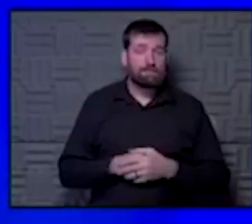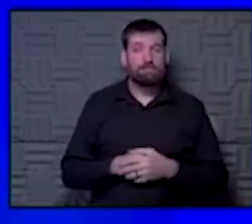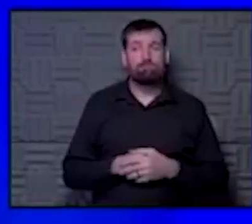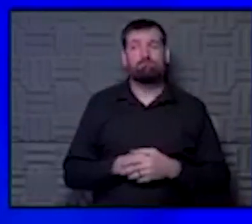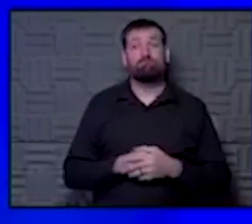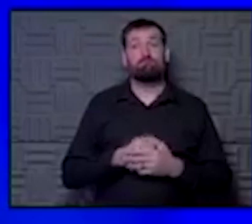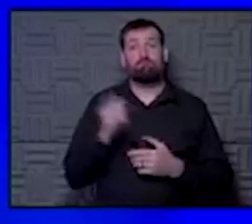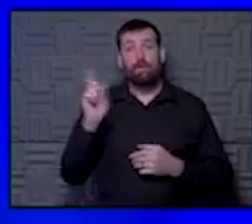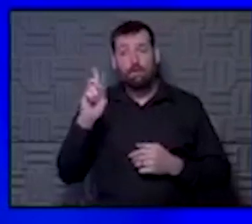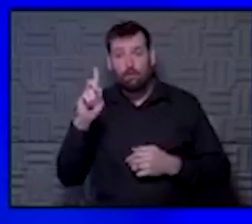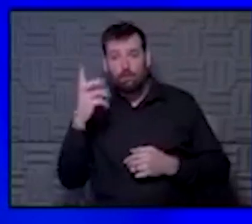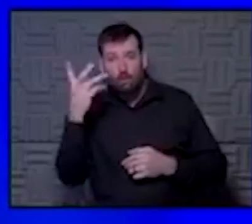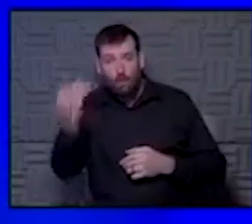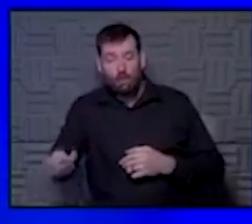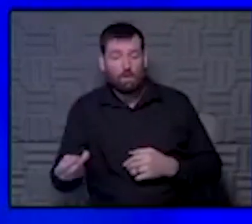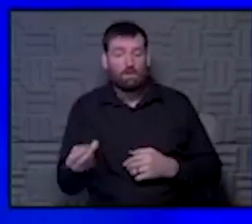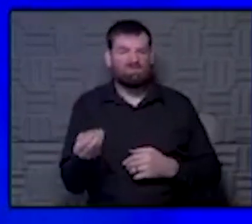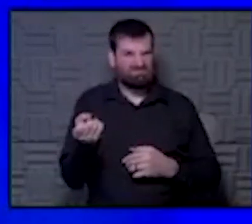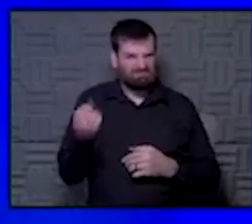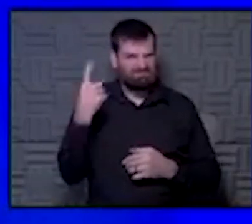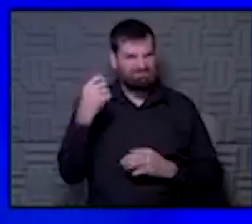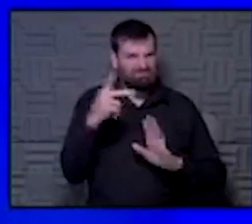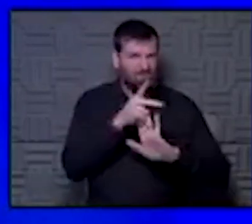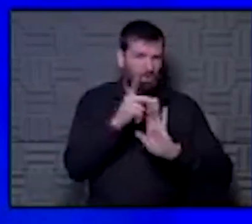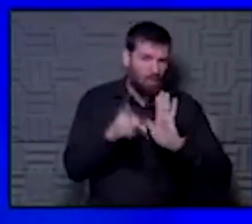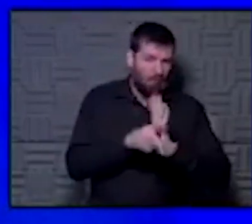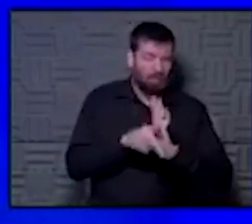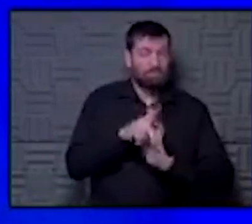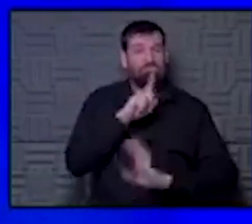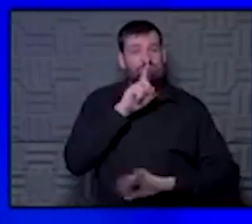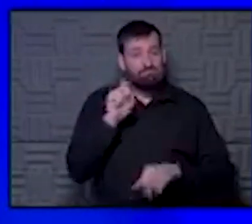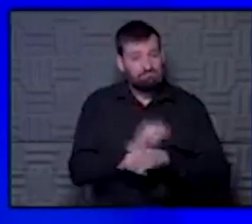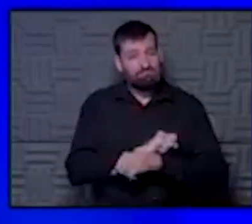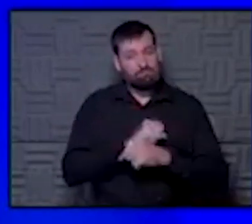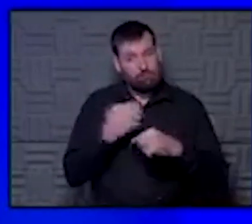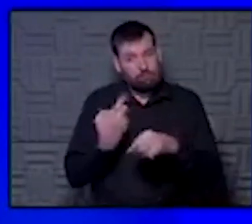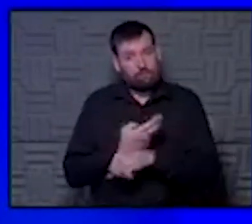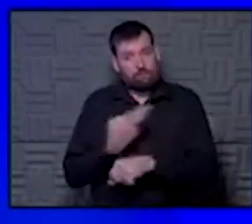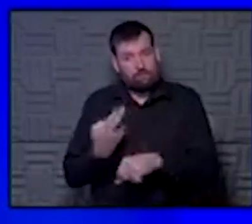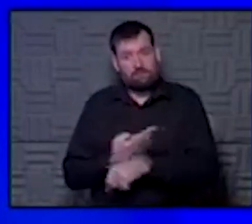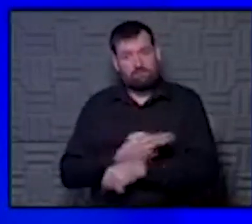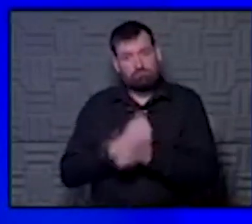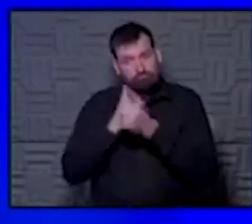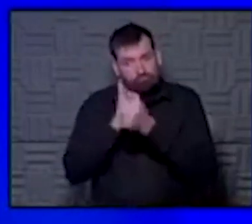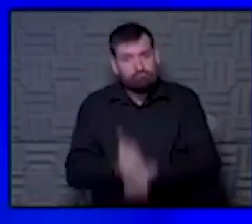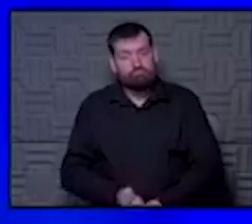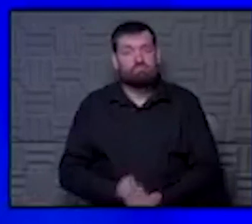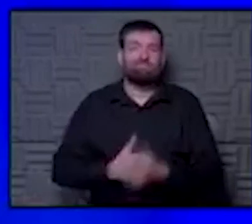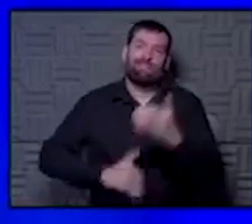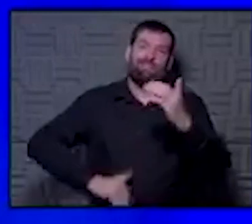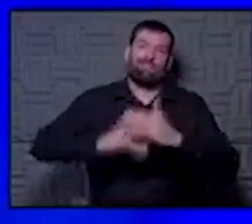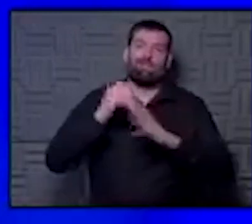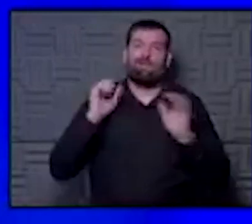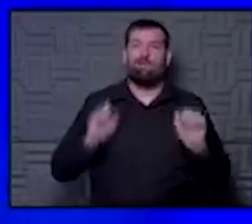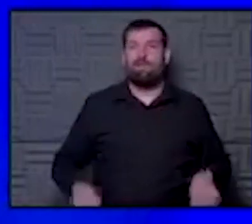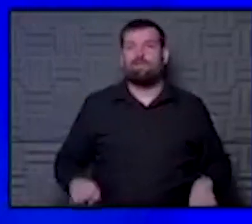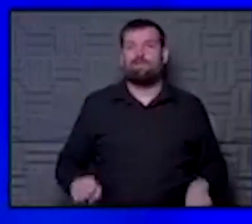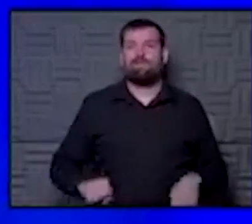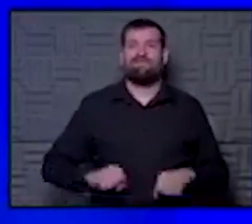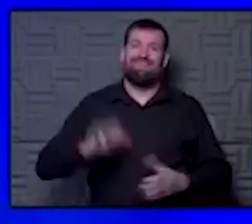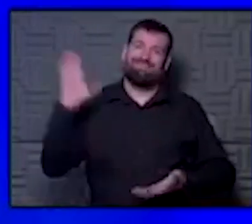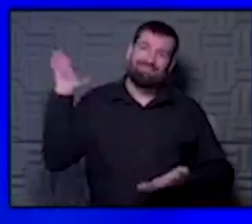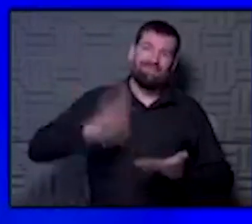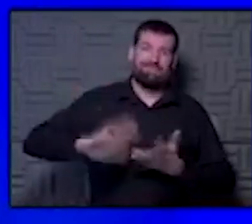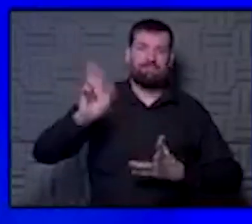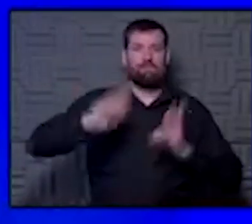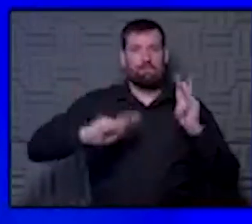where you're going, so do you understand those protocols? Are they really enforcing the spacing and the limited capacity, the de-densifying of